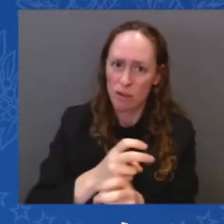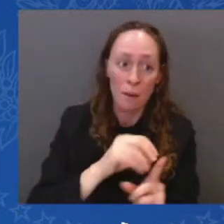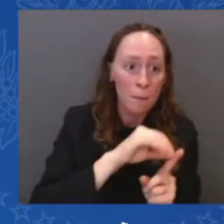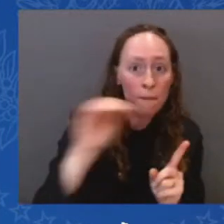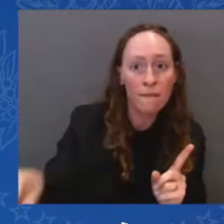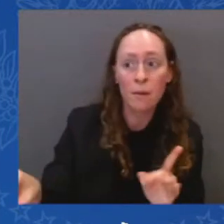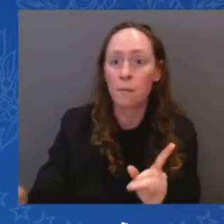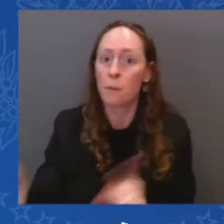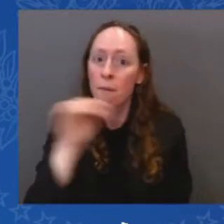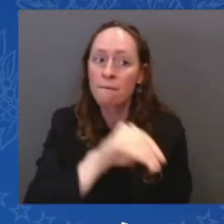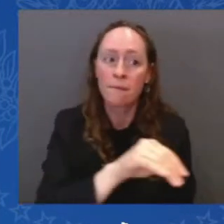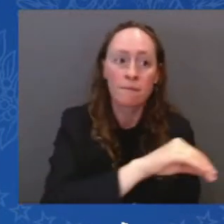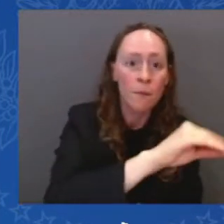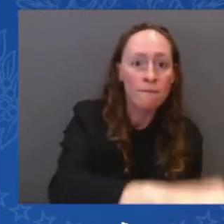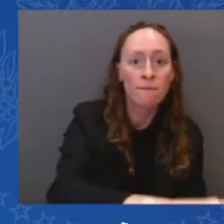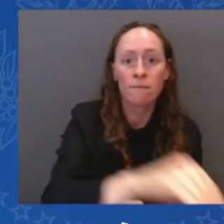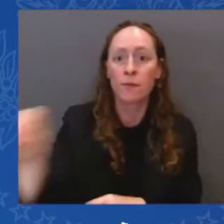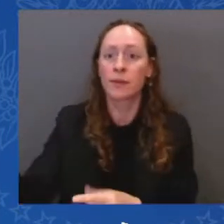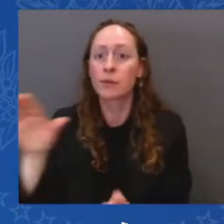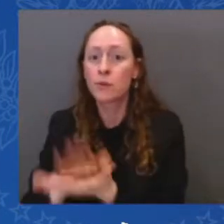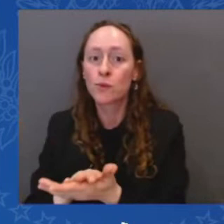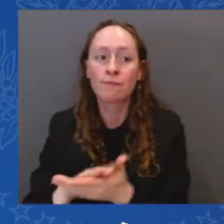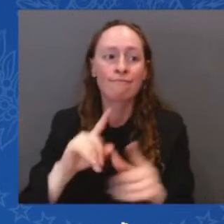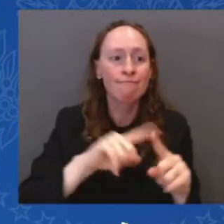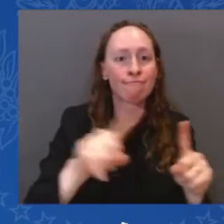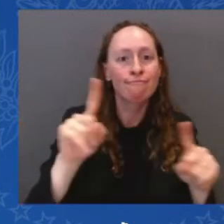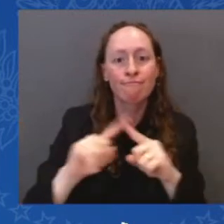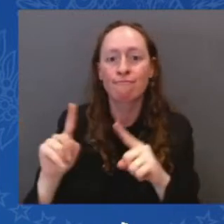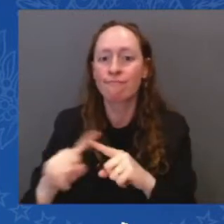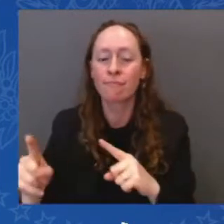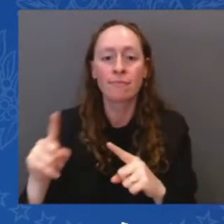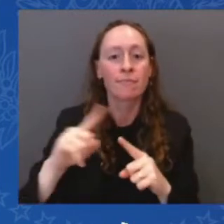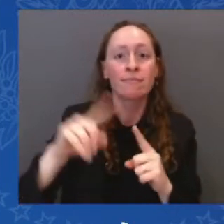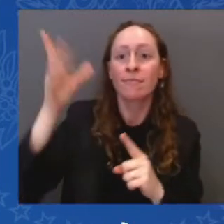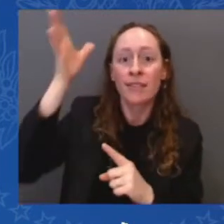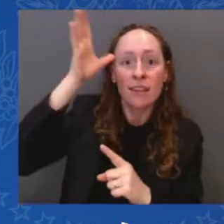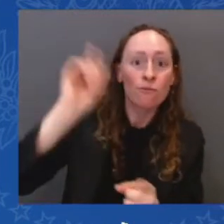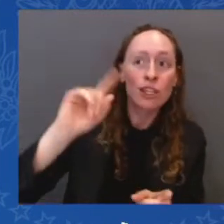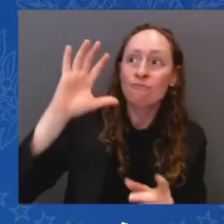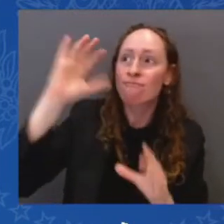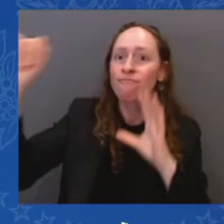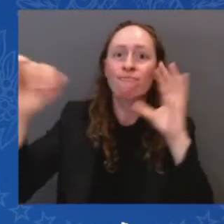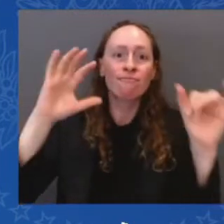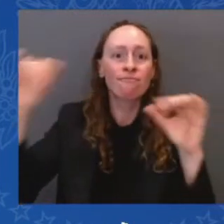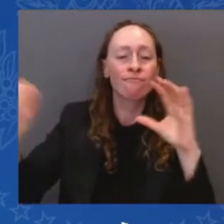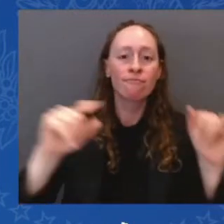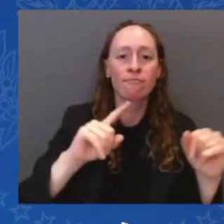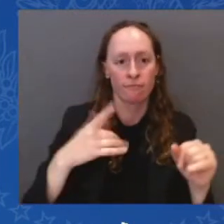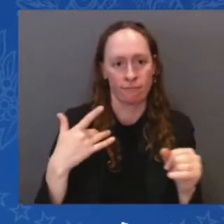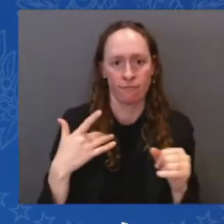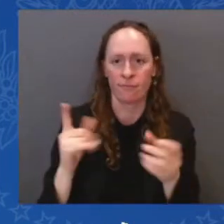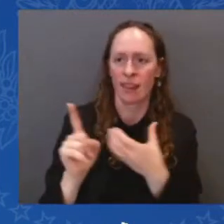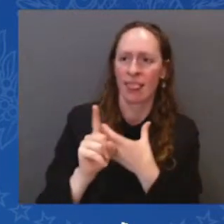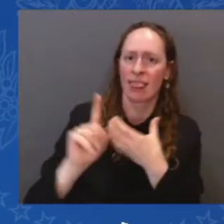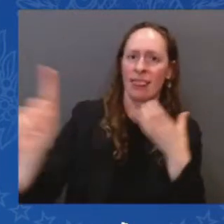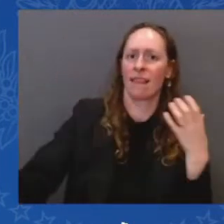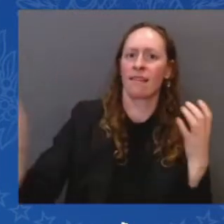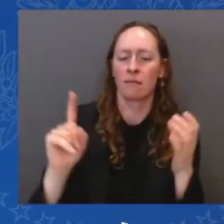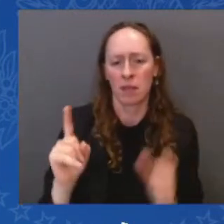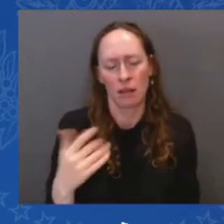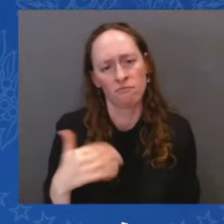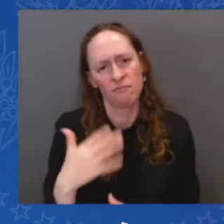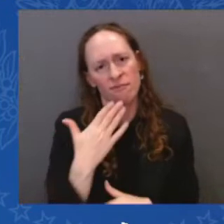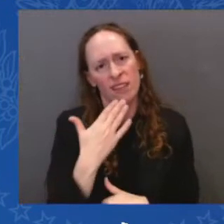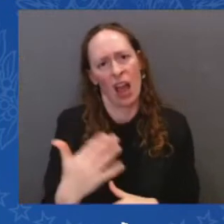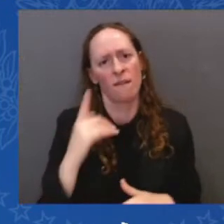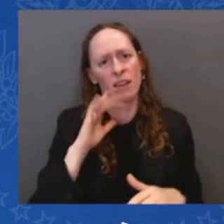be together. Thank you for all you've given to our country. And Mark, I know one of the